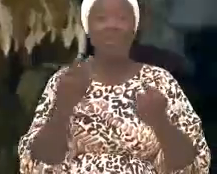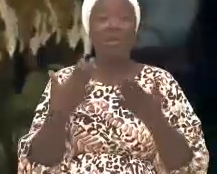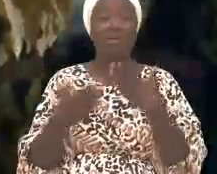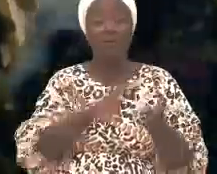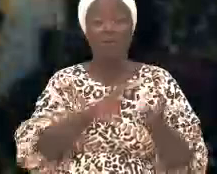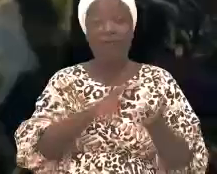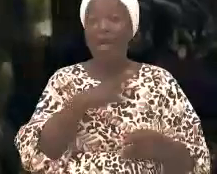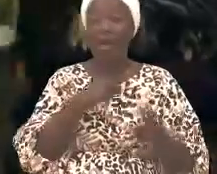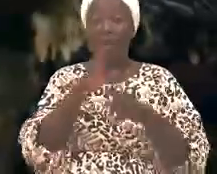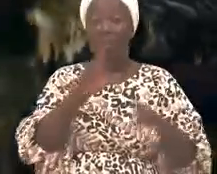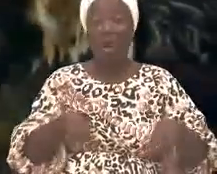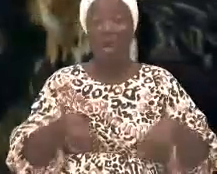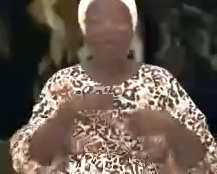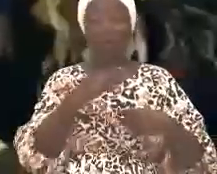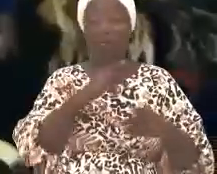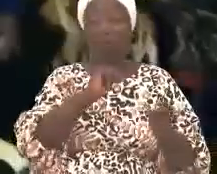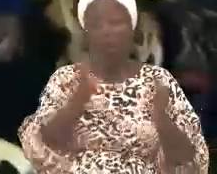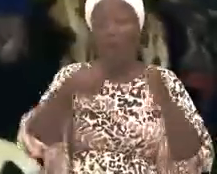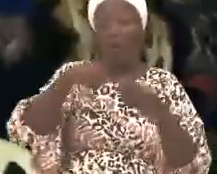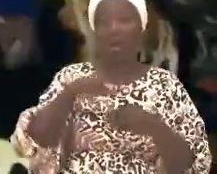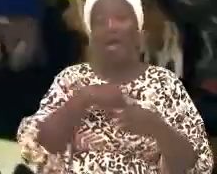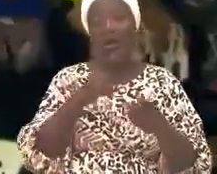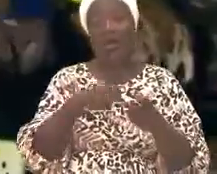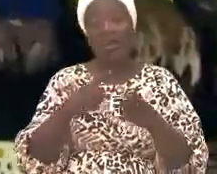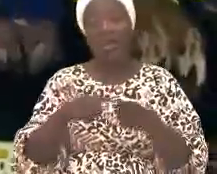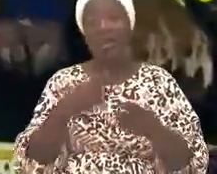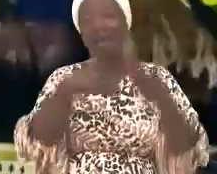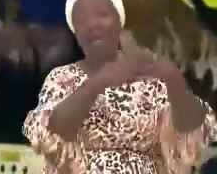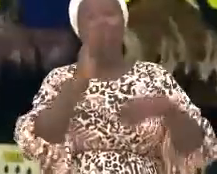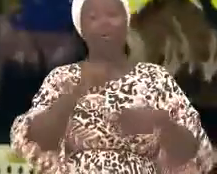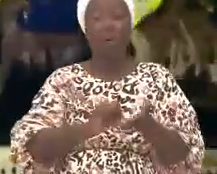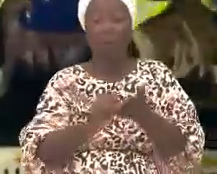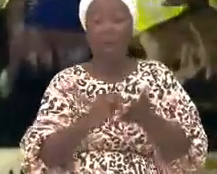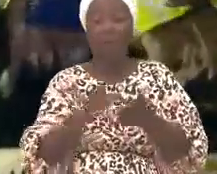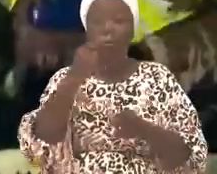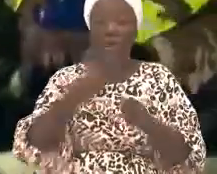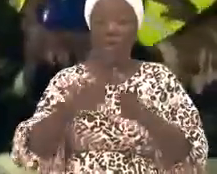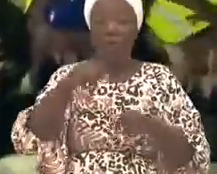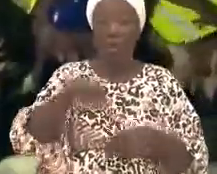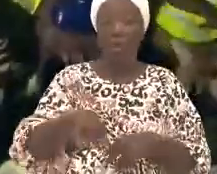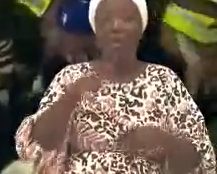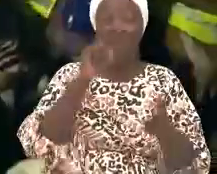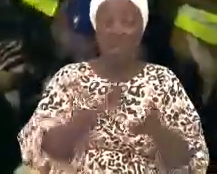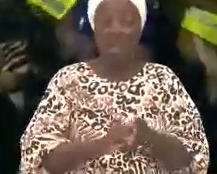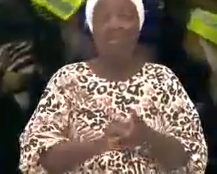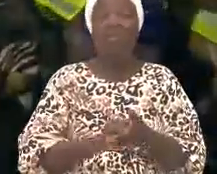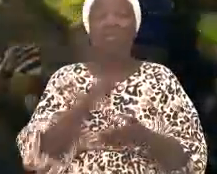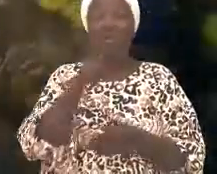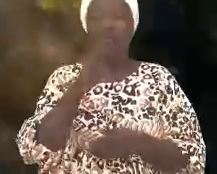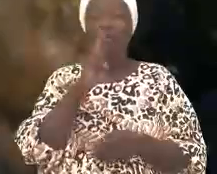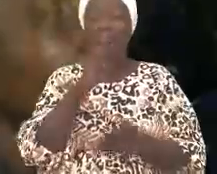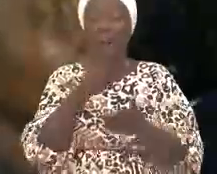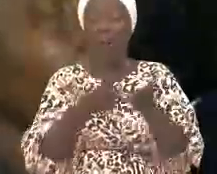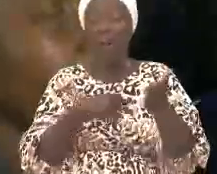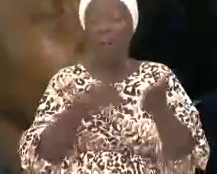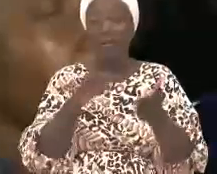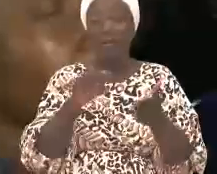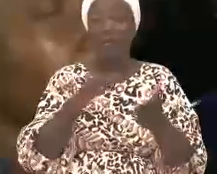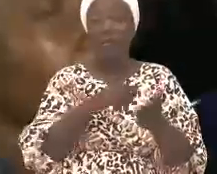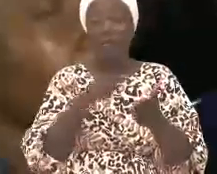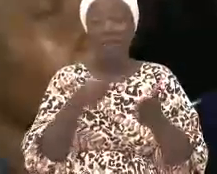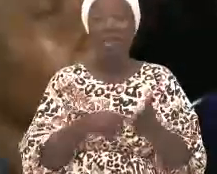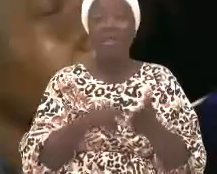will be turned around, and then heaven will record your name down, that you are a partaker of the salvation of the